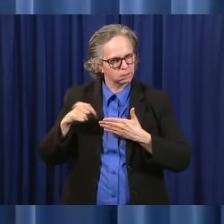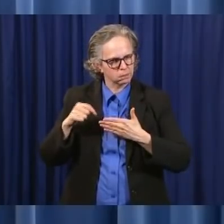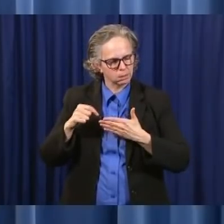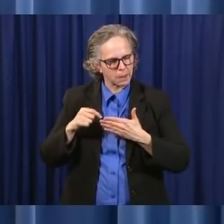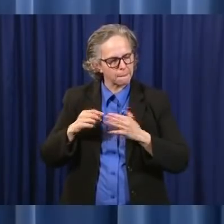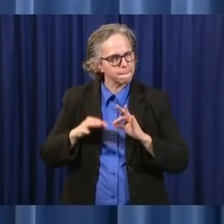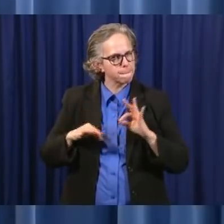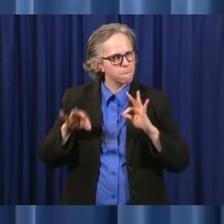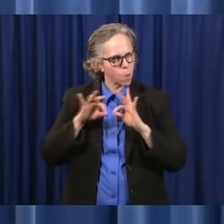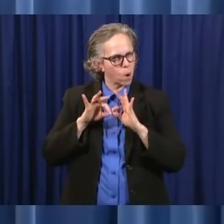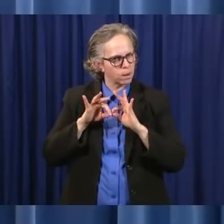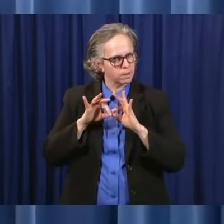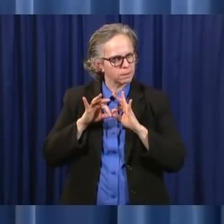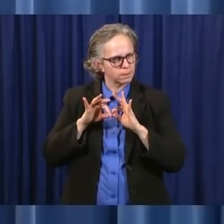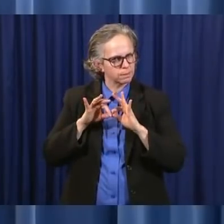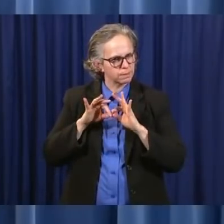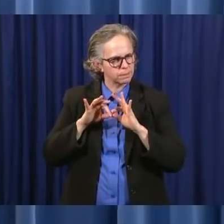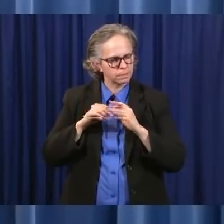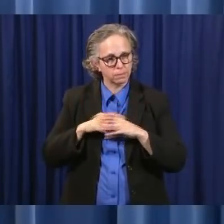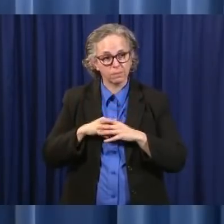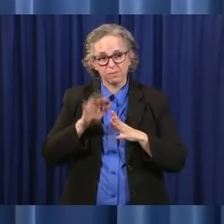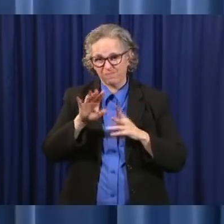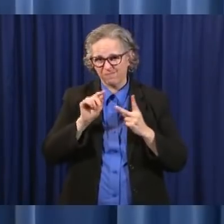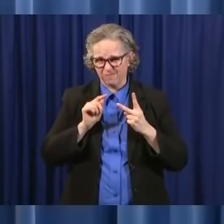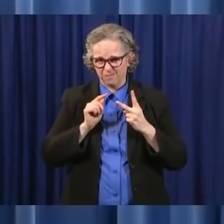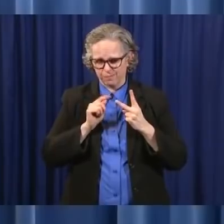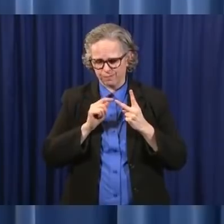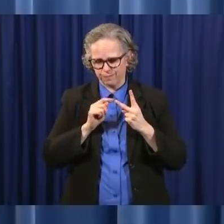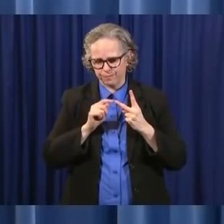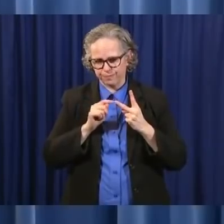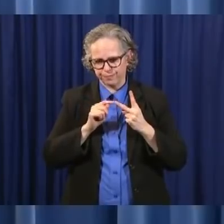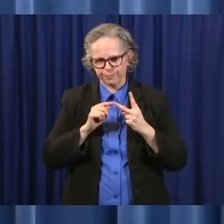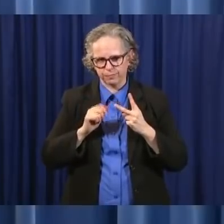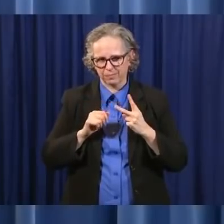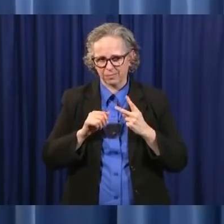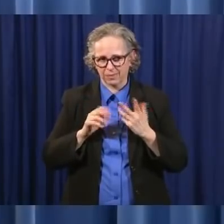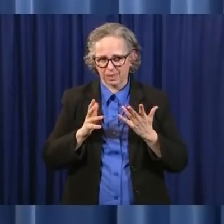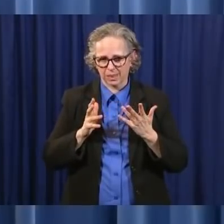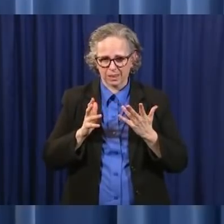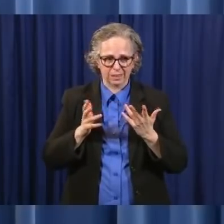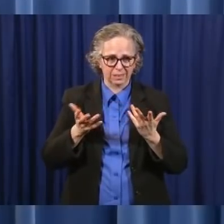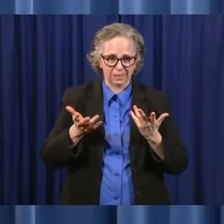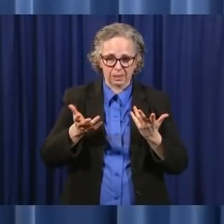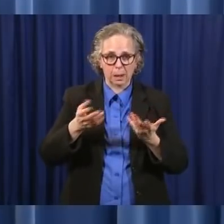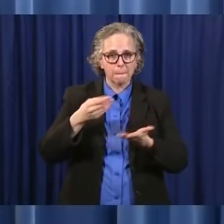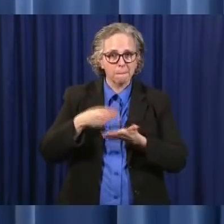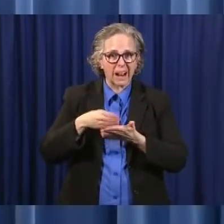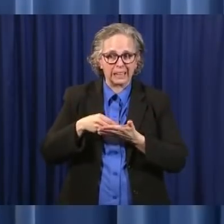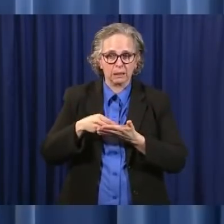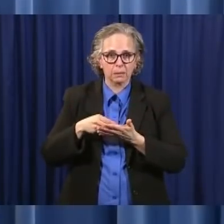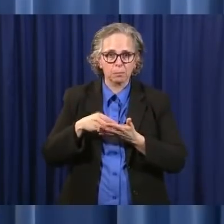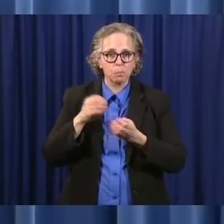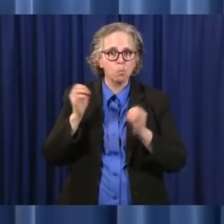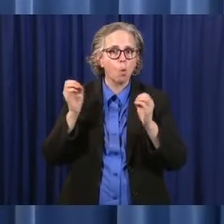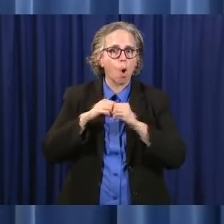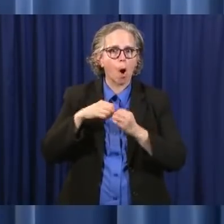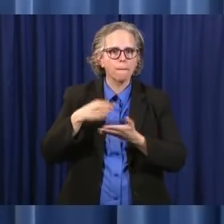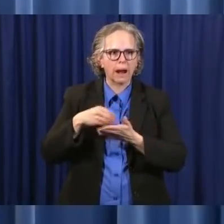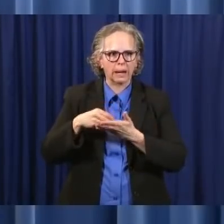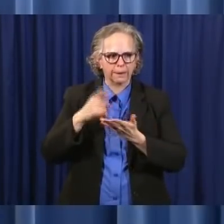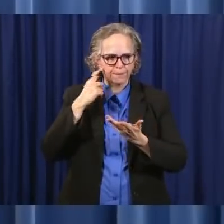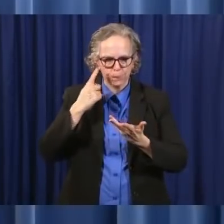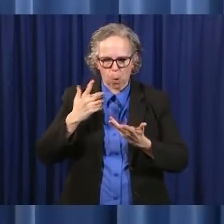important. I think there's also a need for additional funds for our local communities,